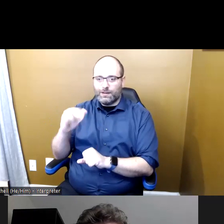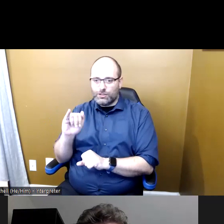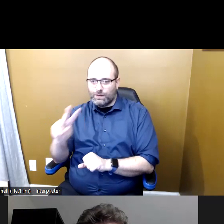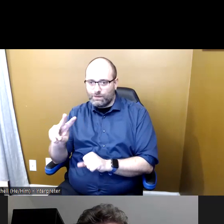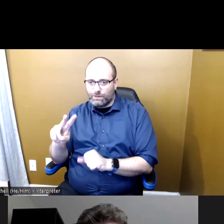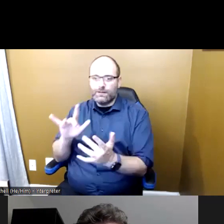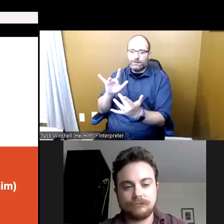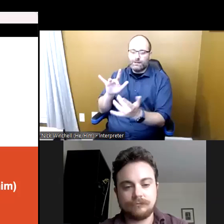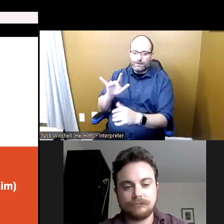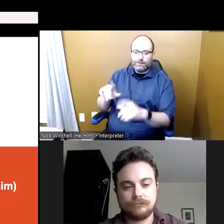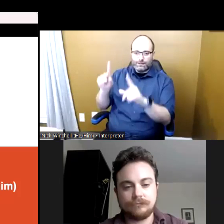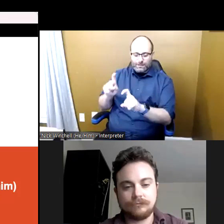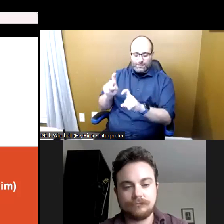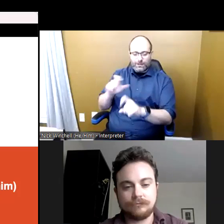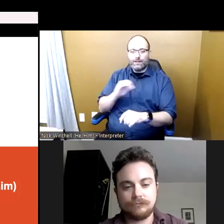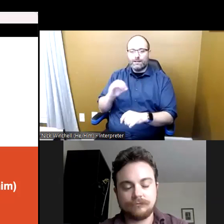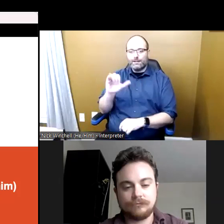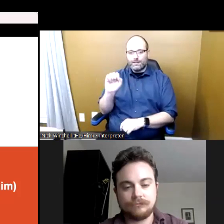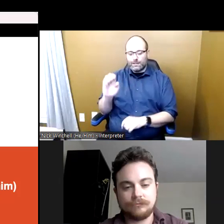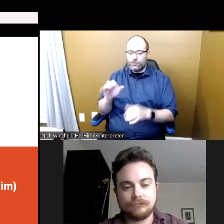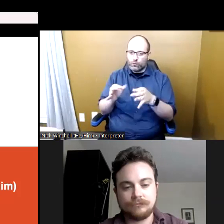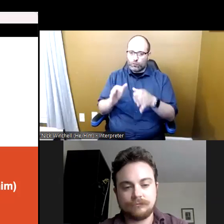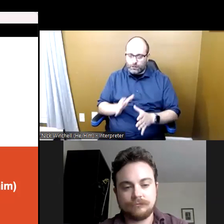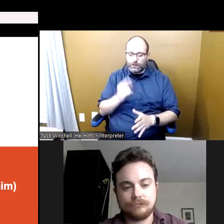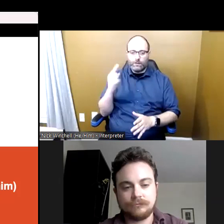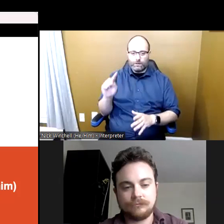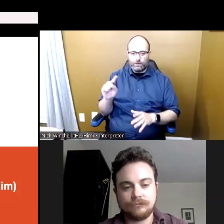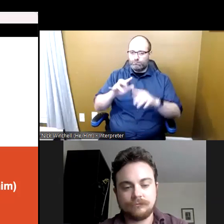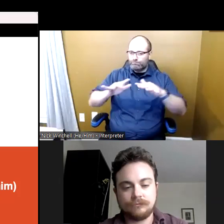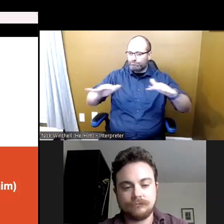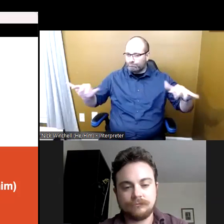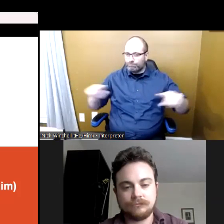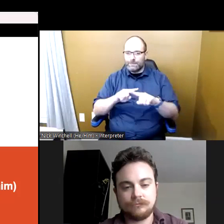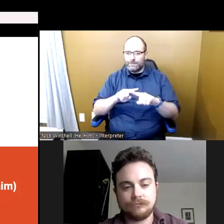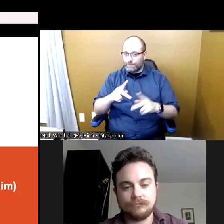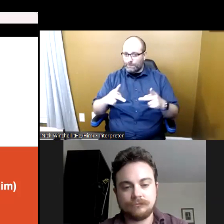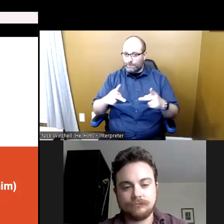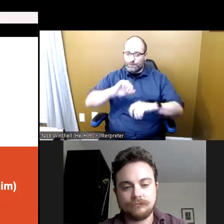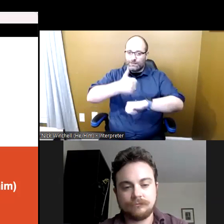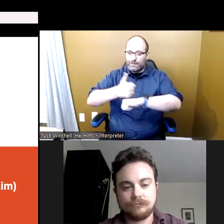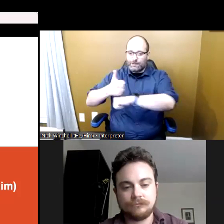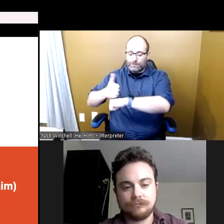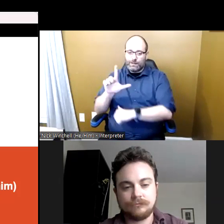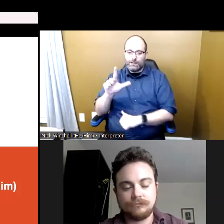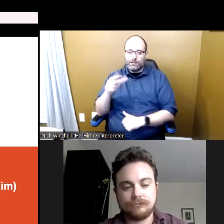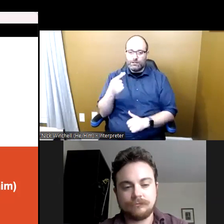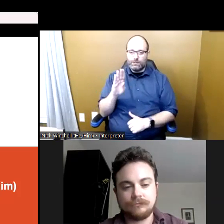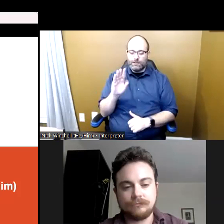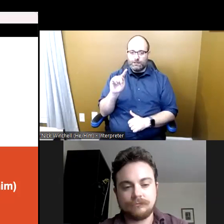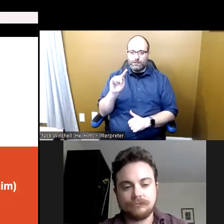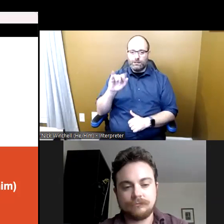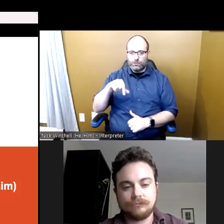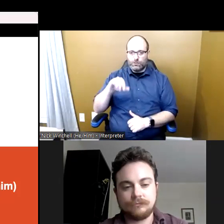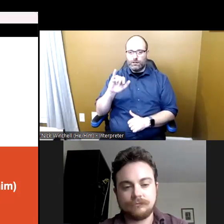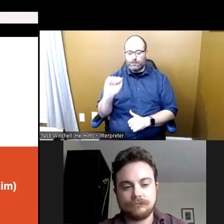coordinator, case manager, and director of programming, and used a variety of positions to establish LGBTQIA+ informed